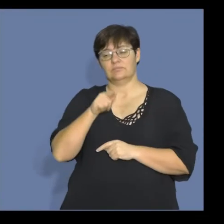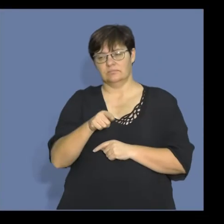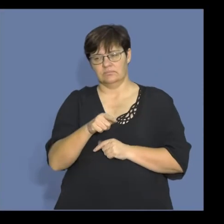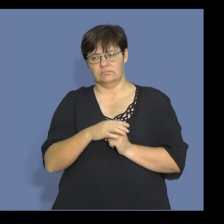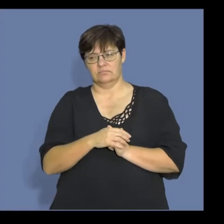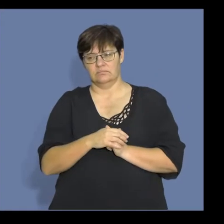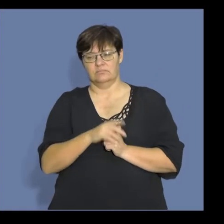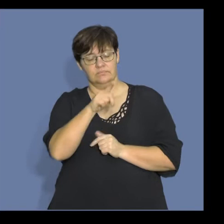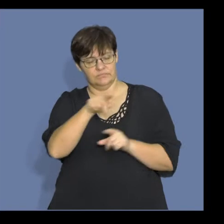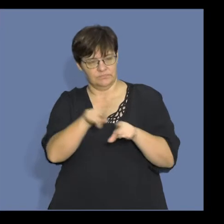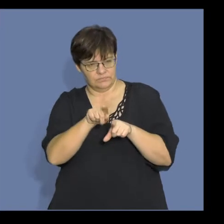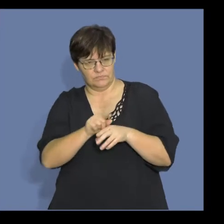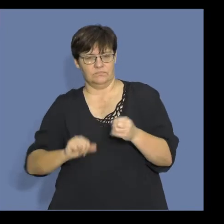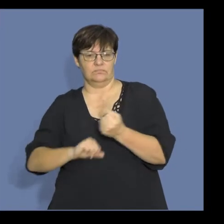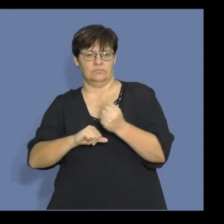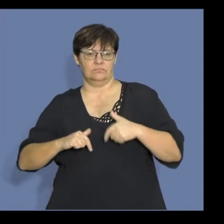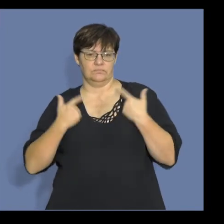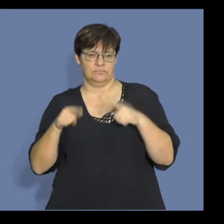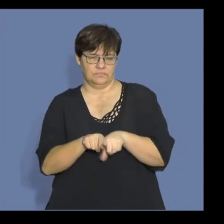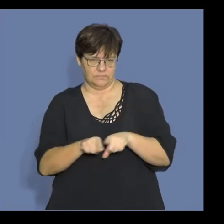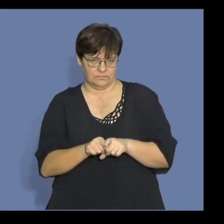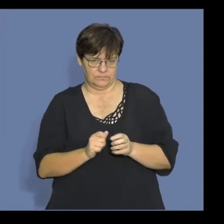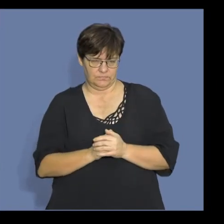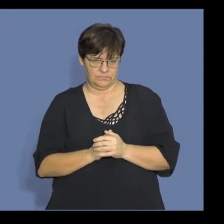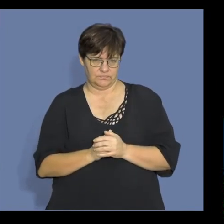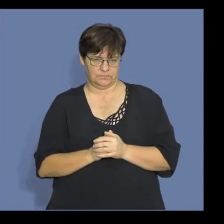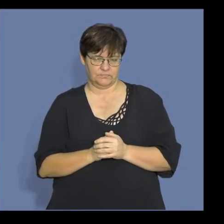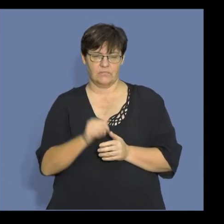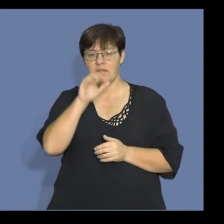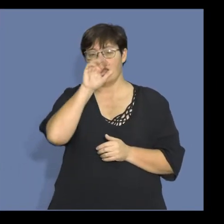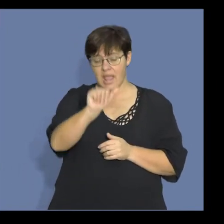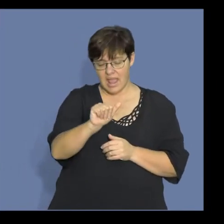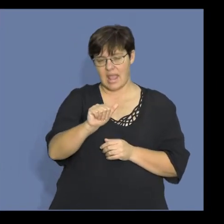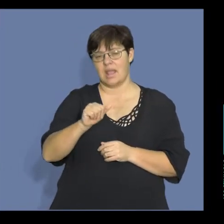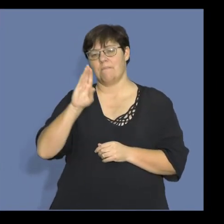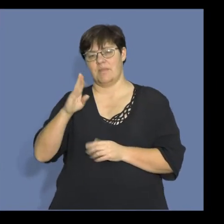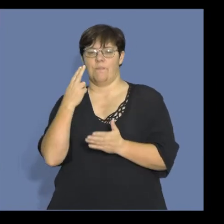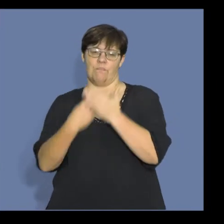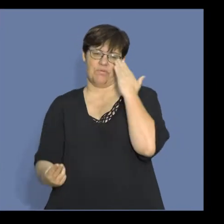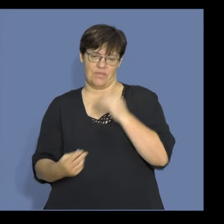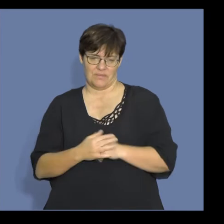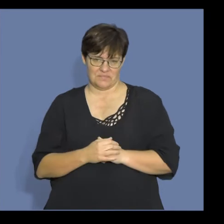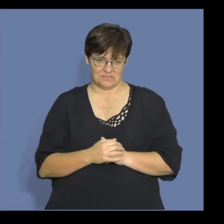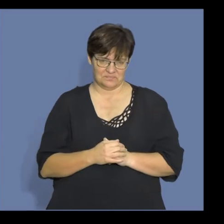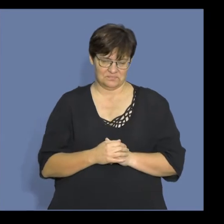the lithosphere also supports life, and that again is A and B. So